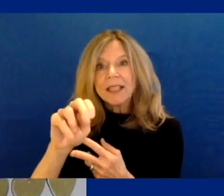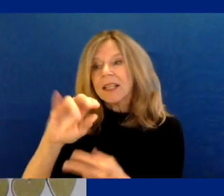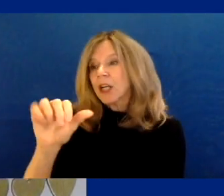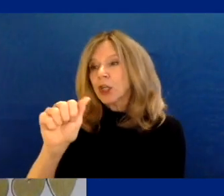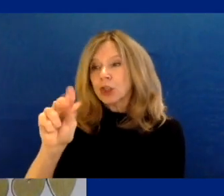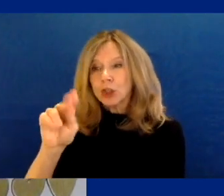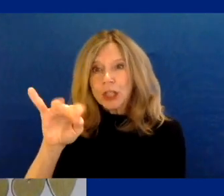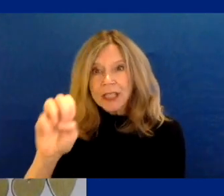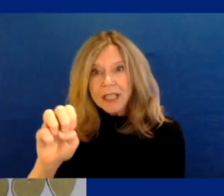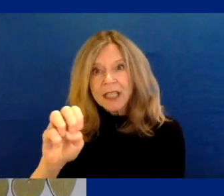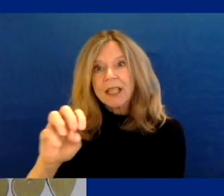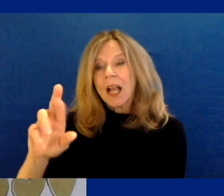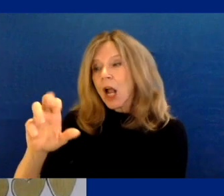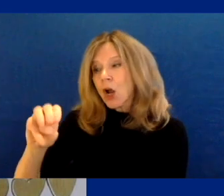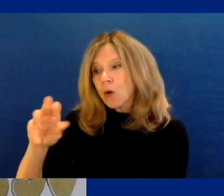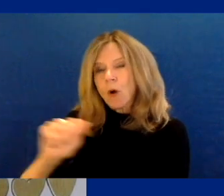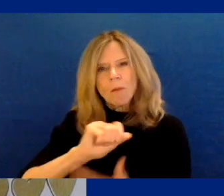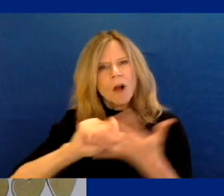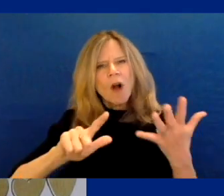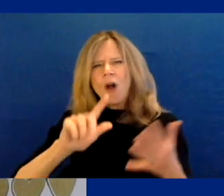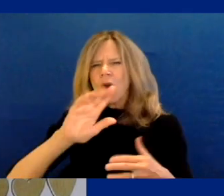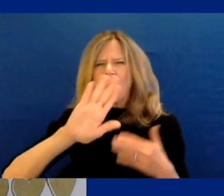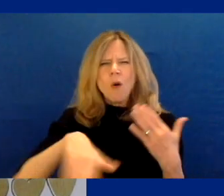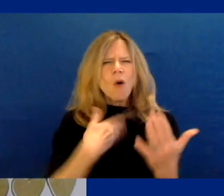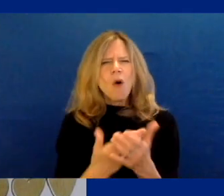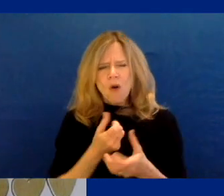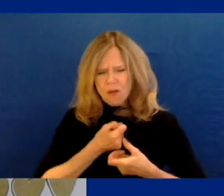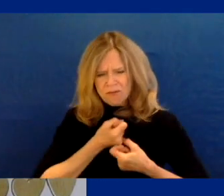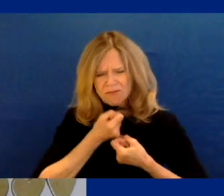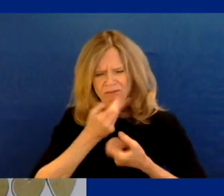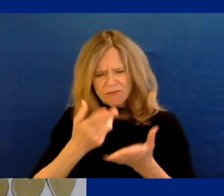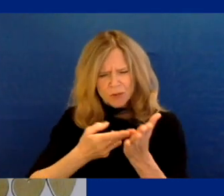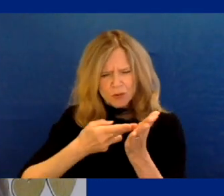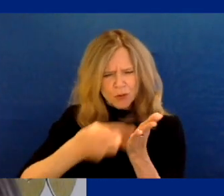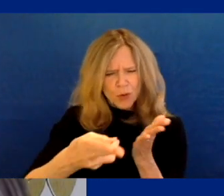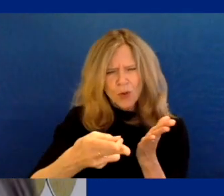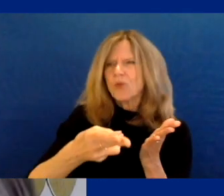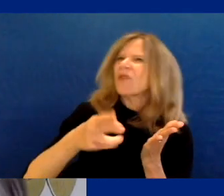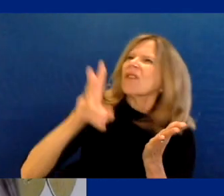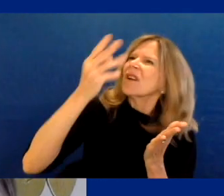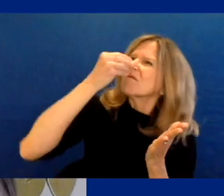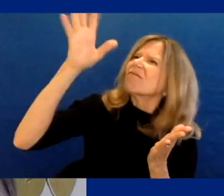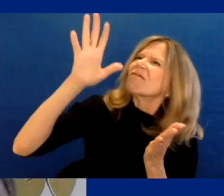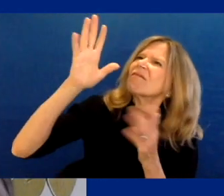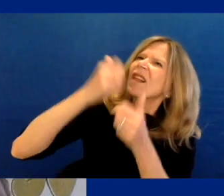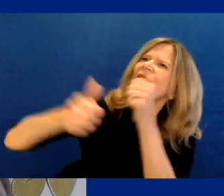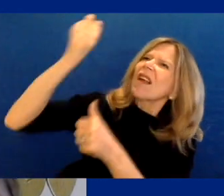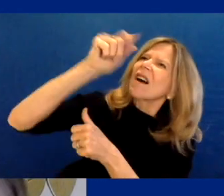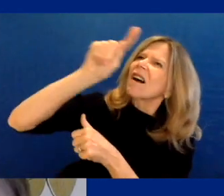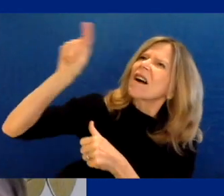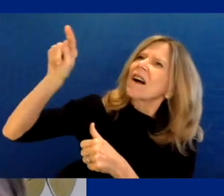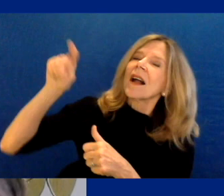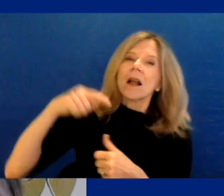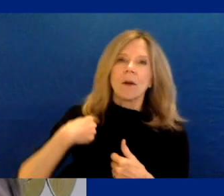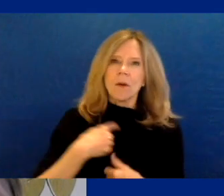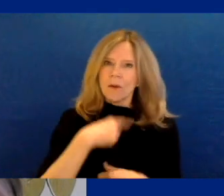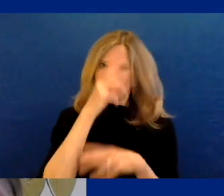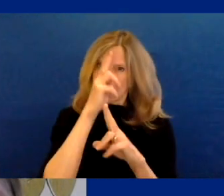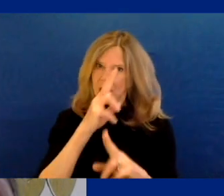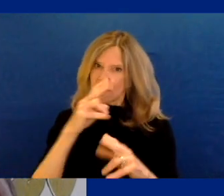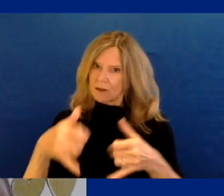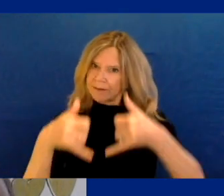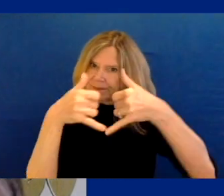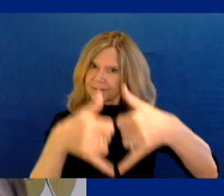are living and speaking truth to power. It is our honor to present each of you with the Celebrating Women